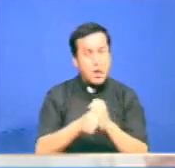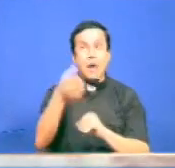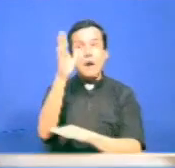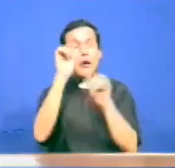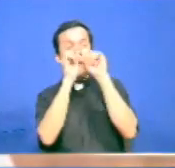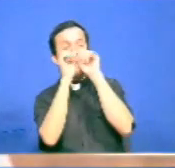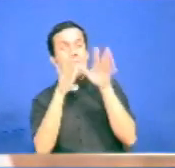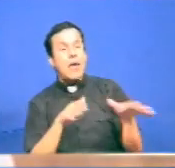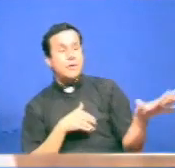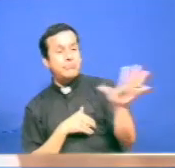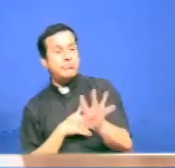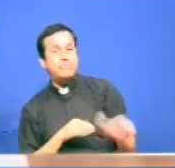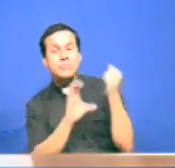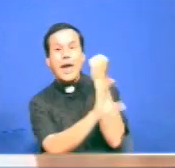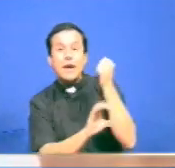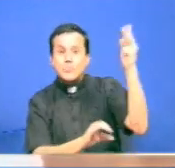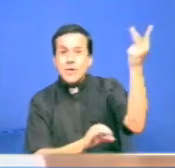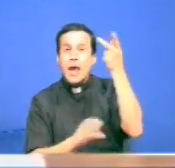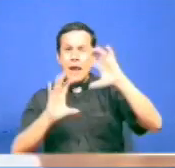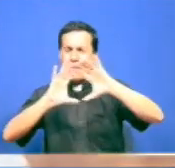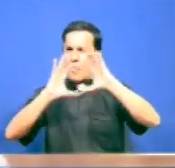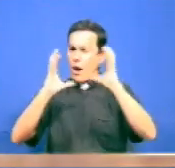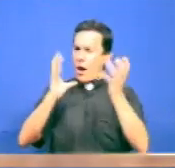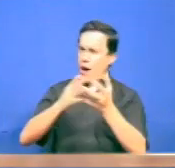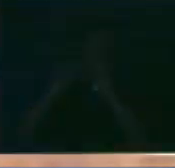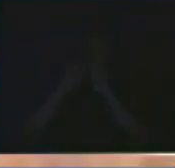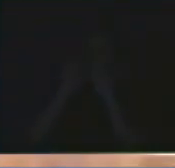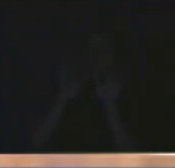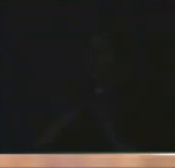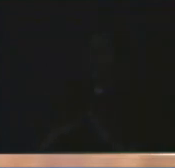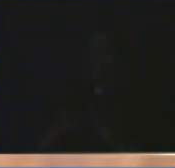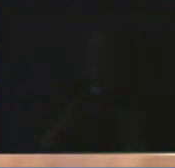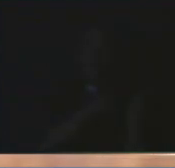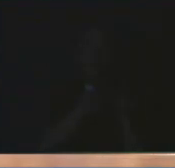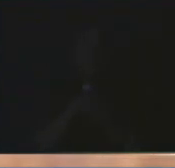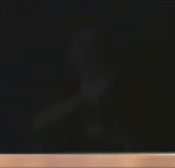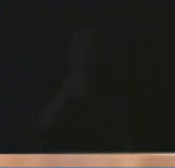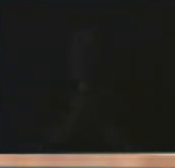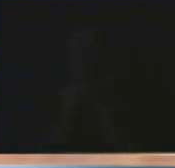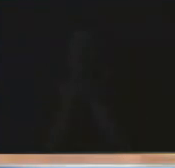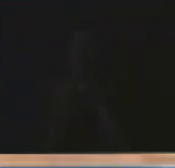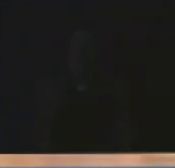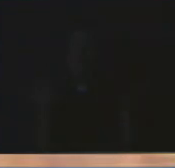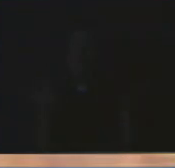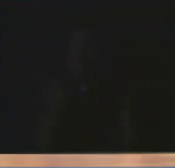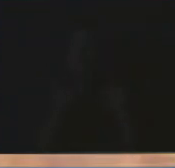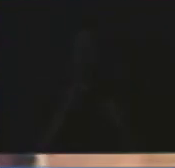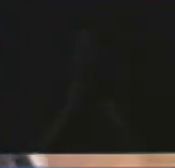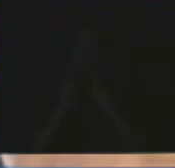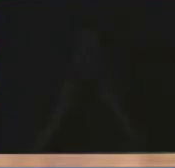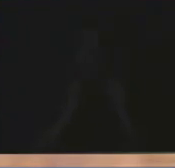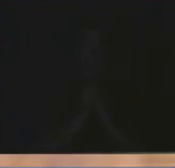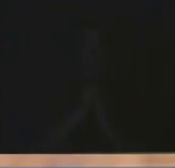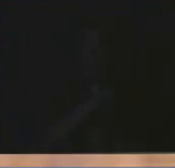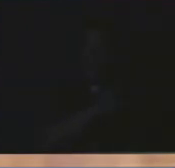beyond. And more so, all of you who are able to communicate with one another through any other